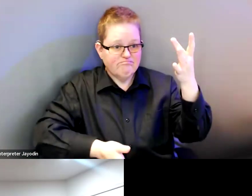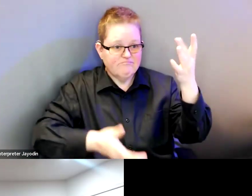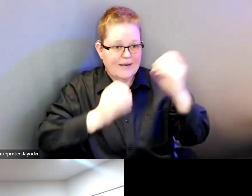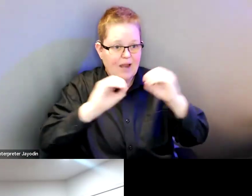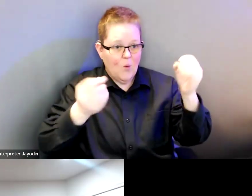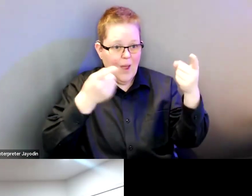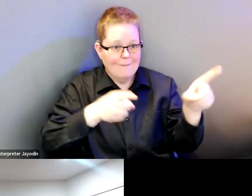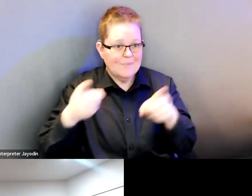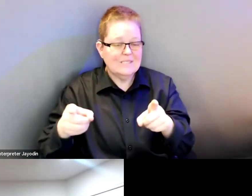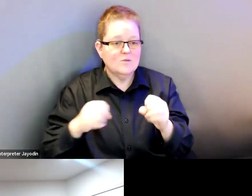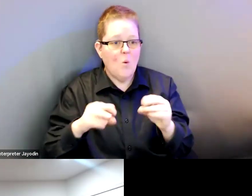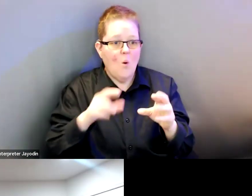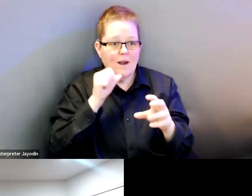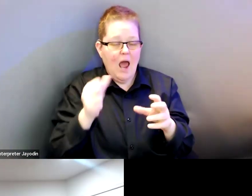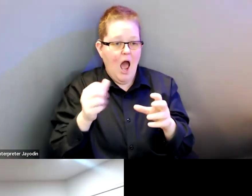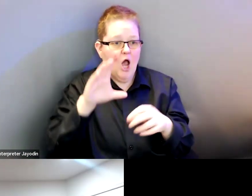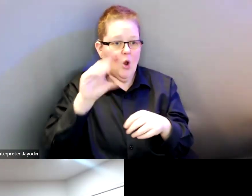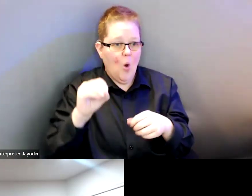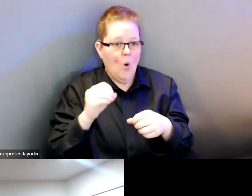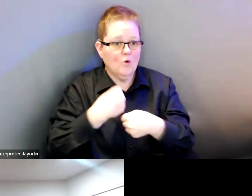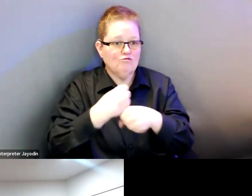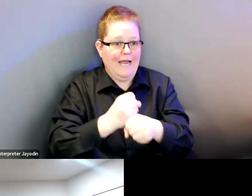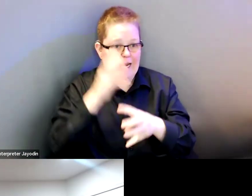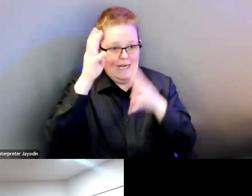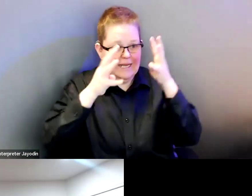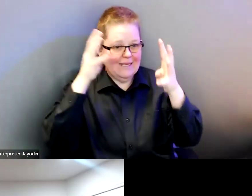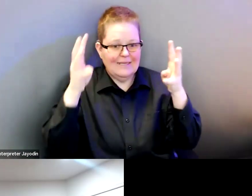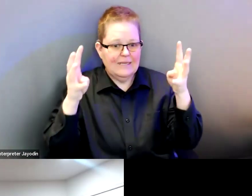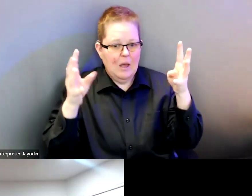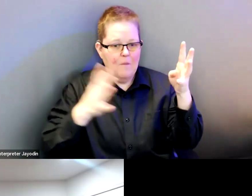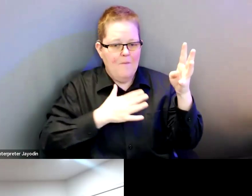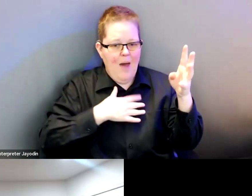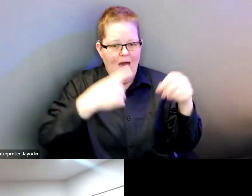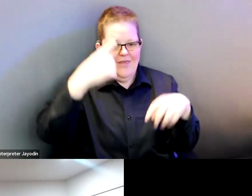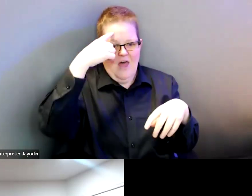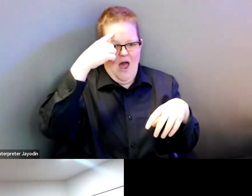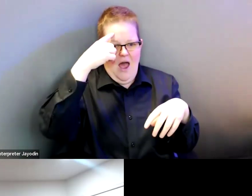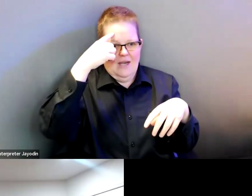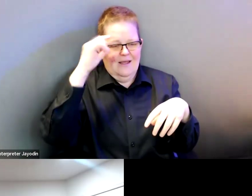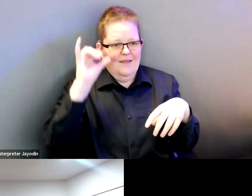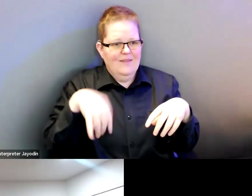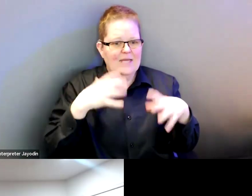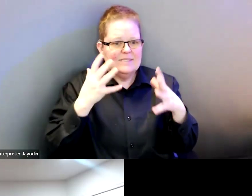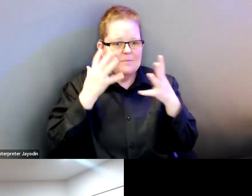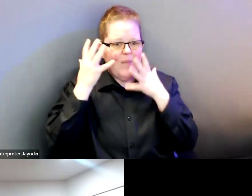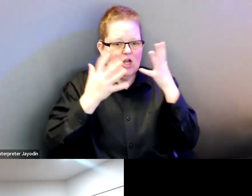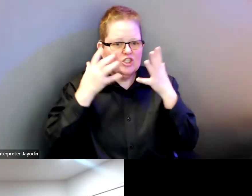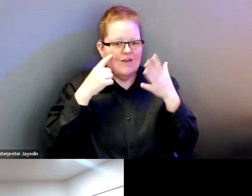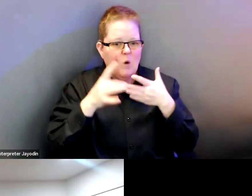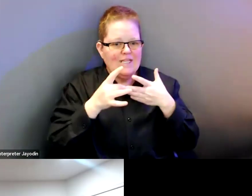or it's not co-created, then like that is embarrassing for the US on the steering committee, but it